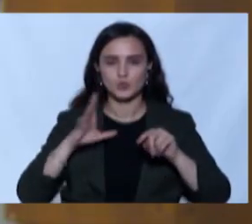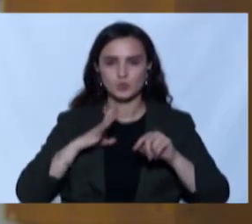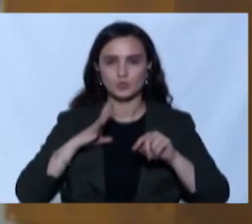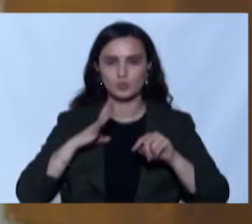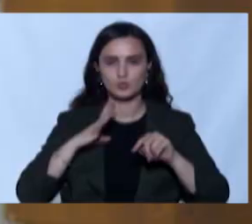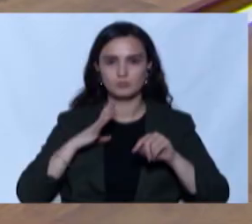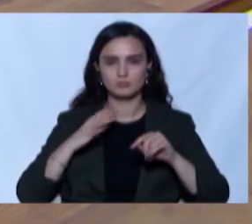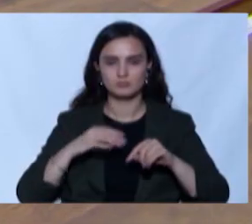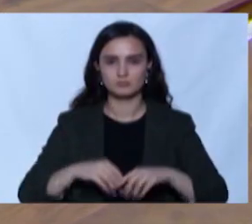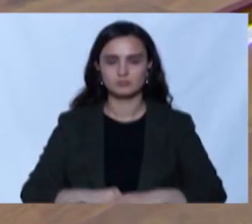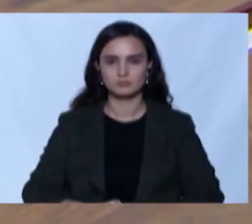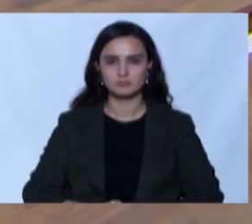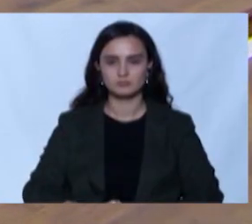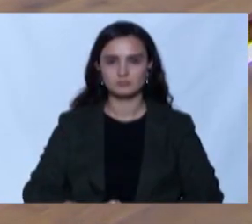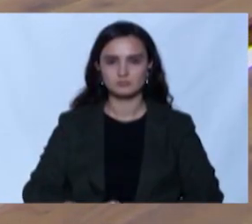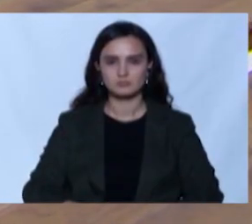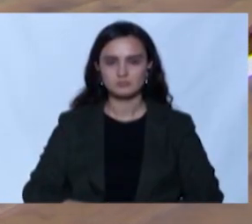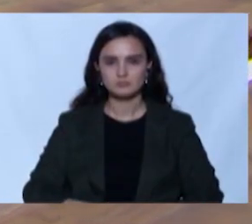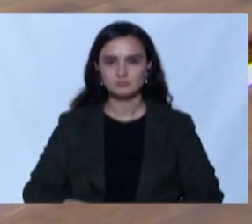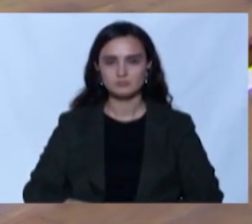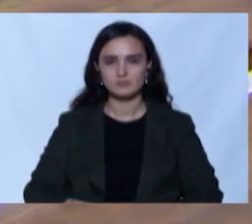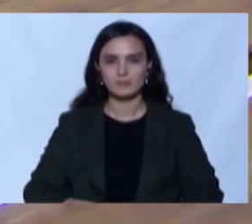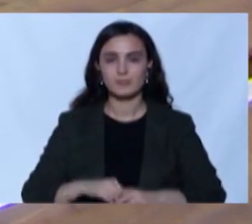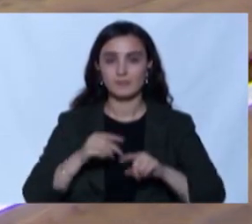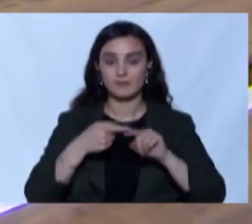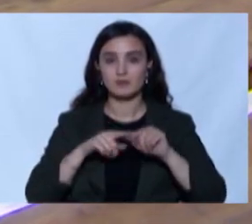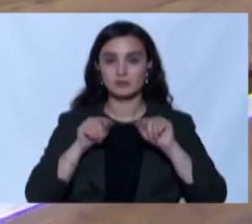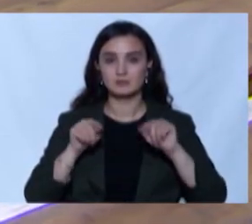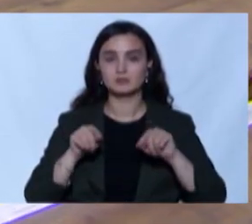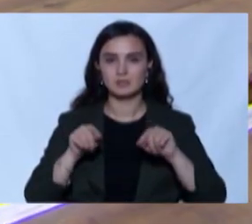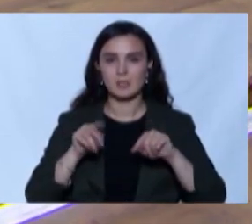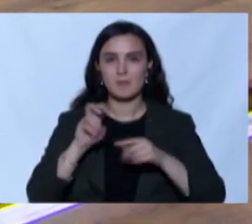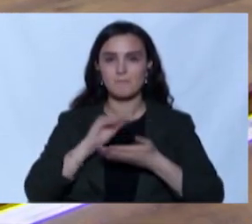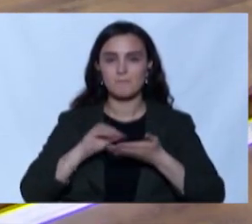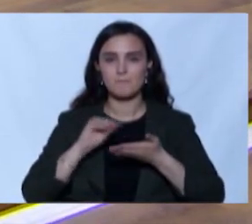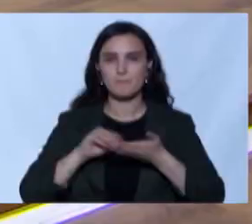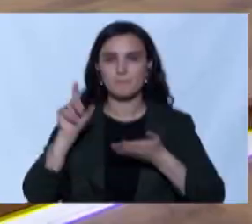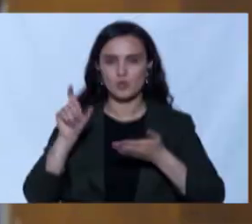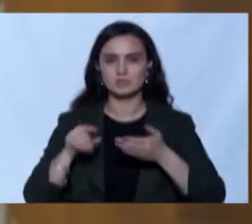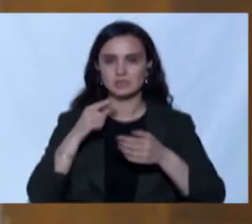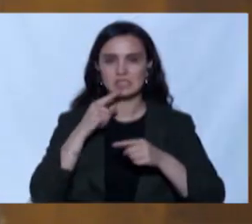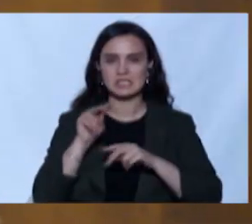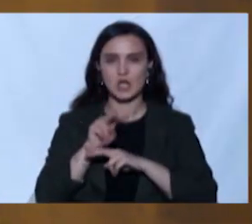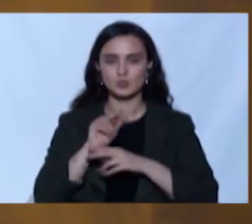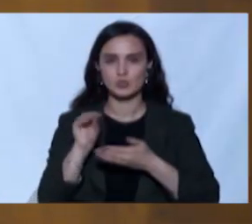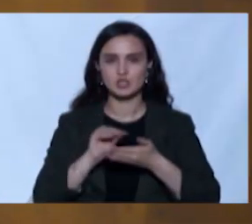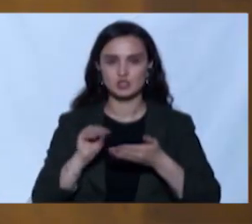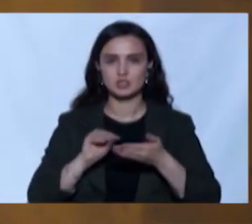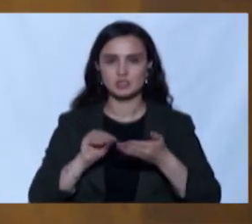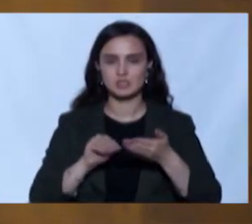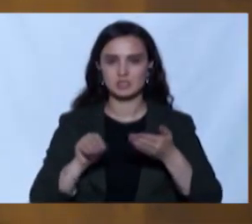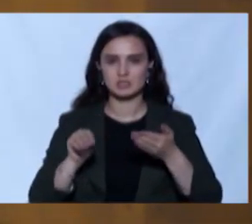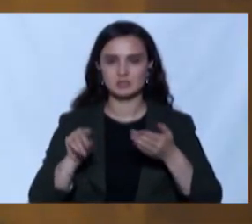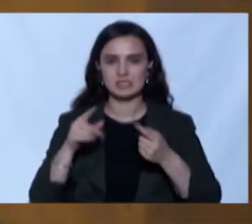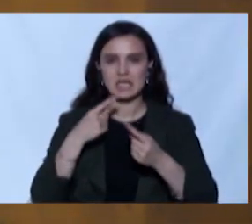radical and free thinkers. Yes, it is a time of radical poets, bringing it back to literature, and these radical